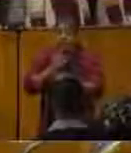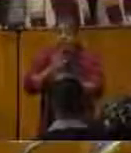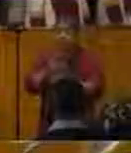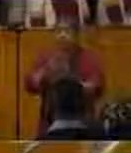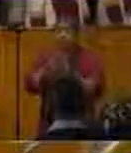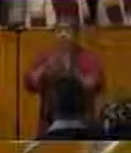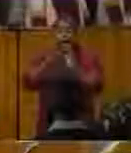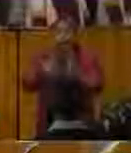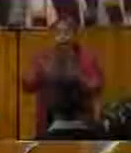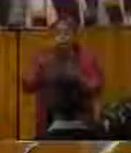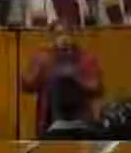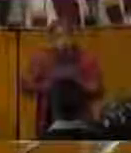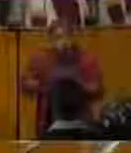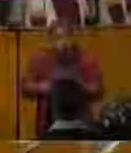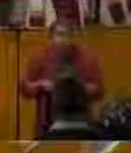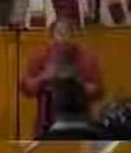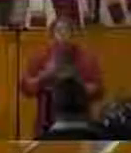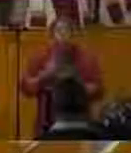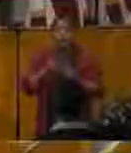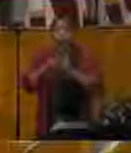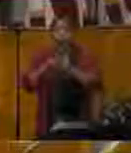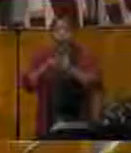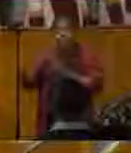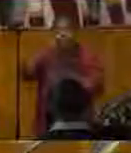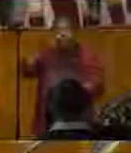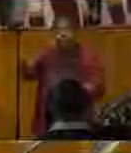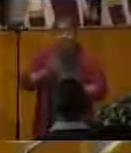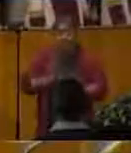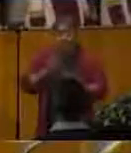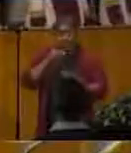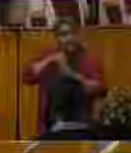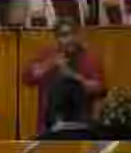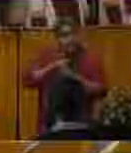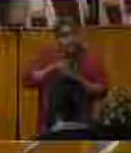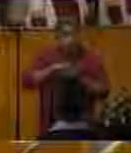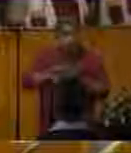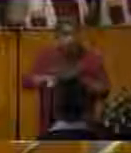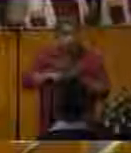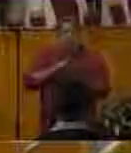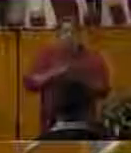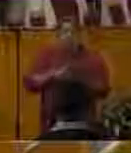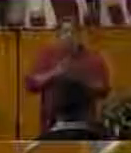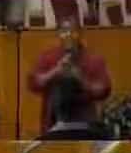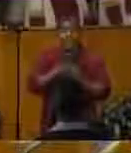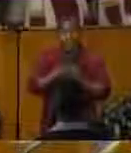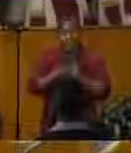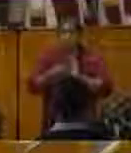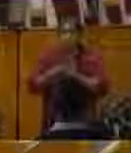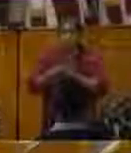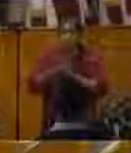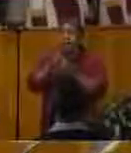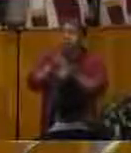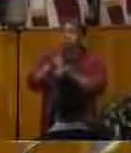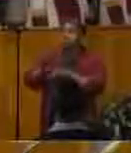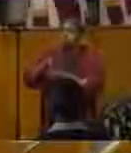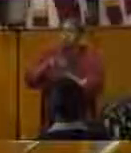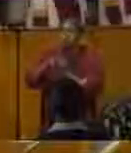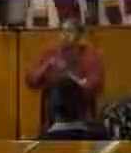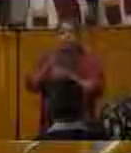governed. Your giving shows that God dwells within you. Your giving generously changes the